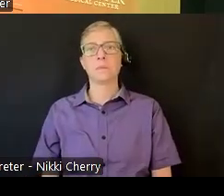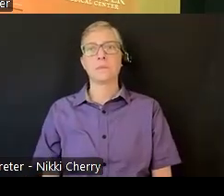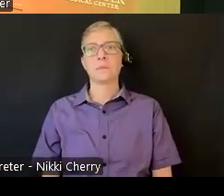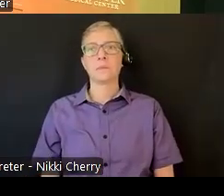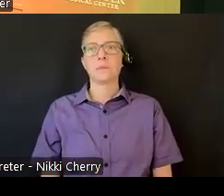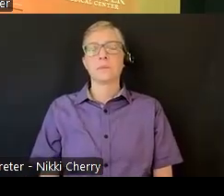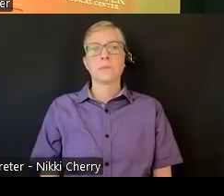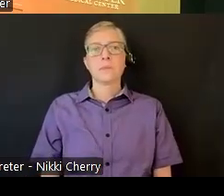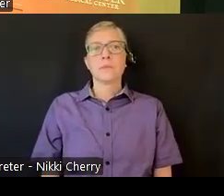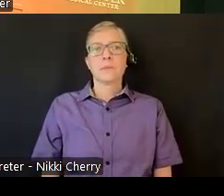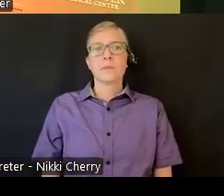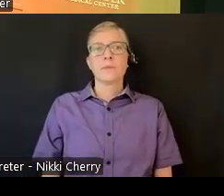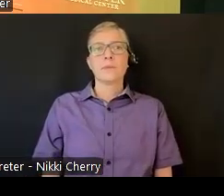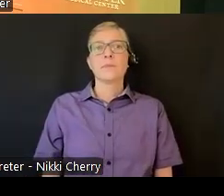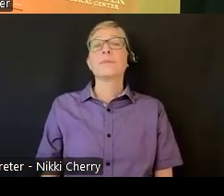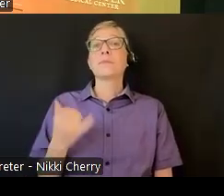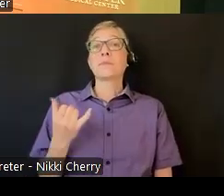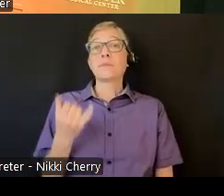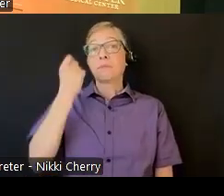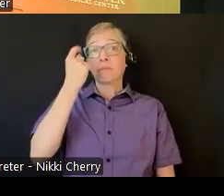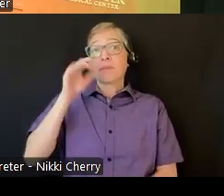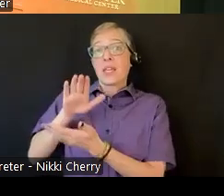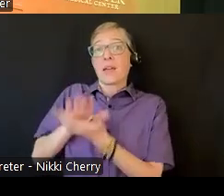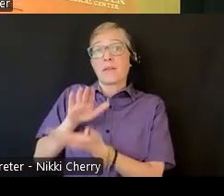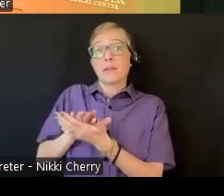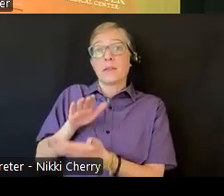Our academic side of development has been,